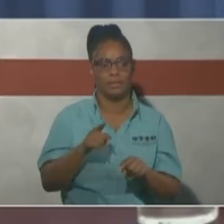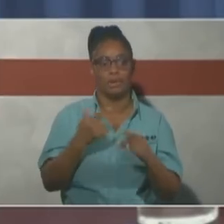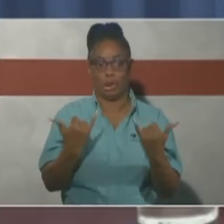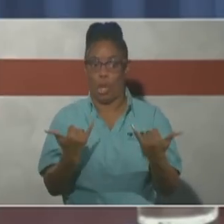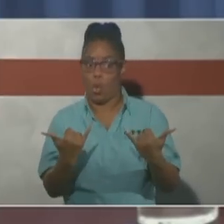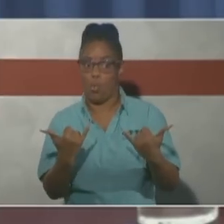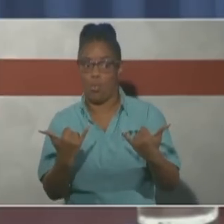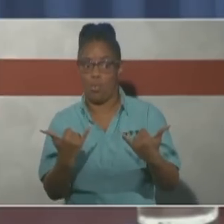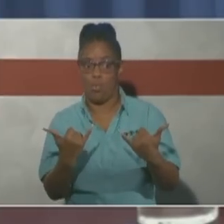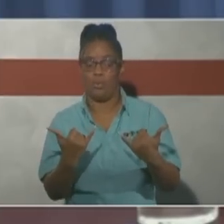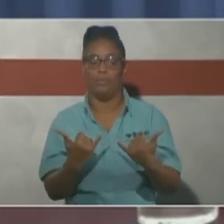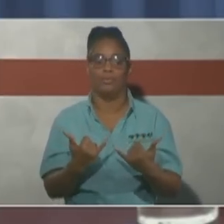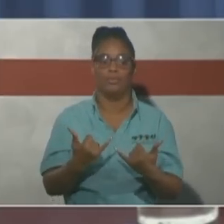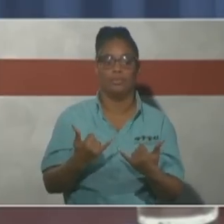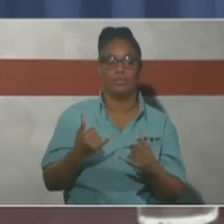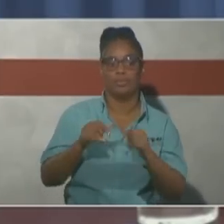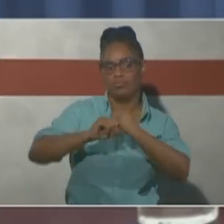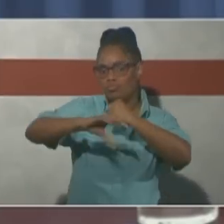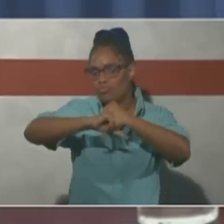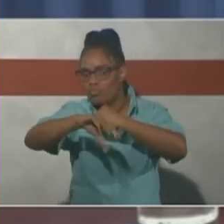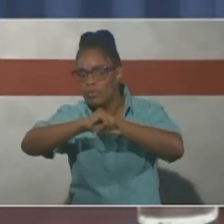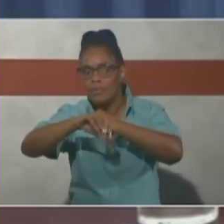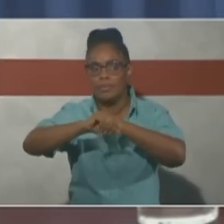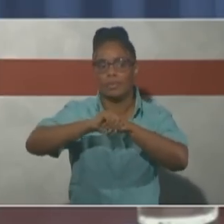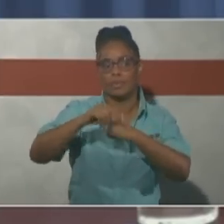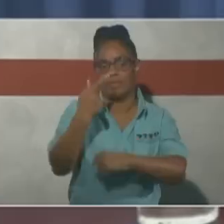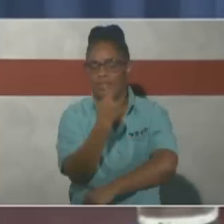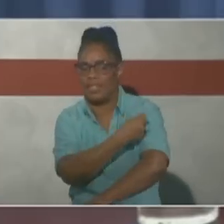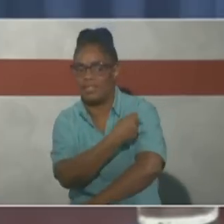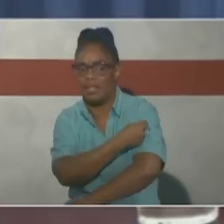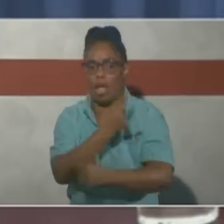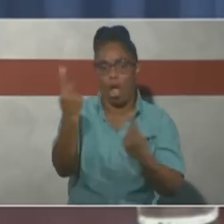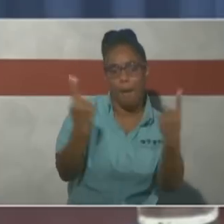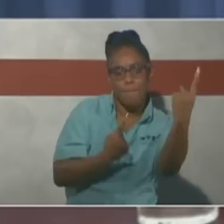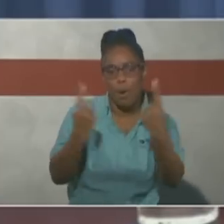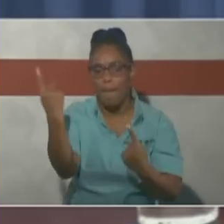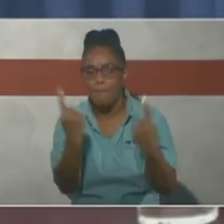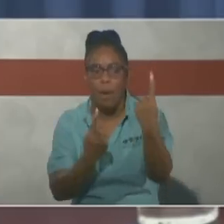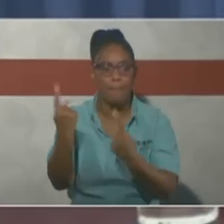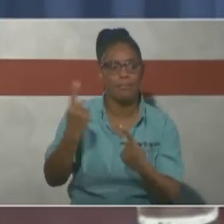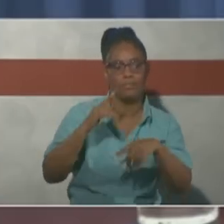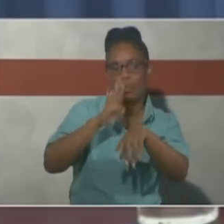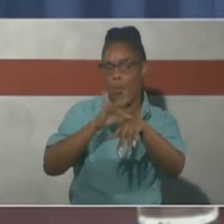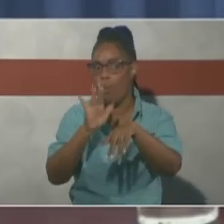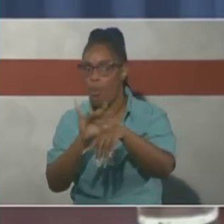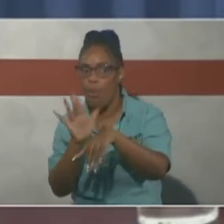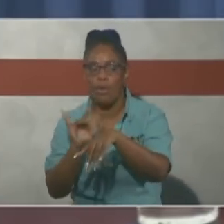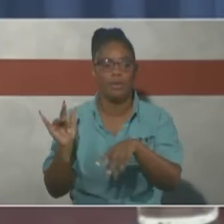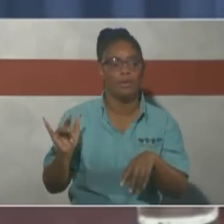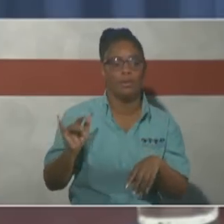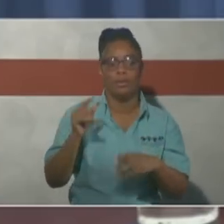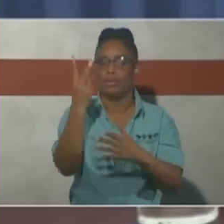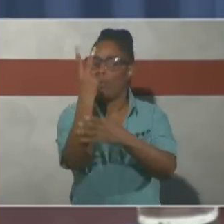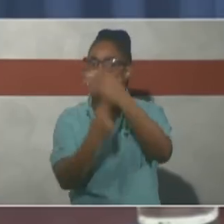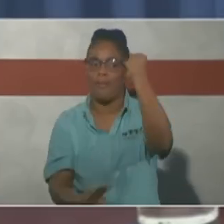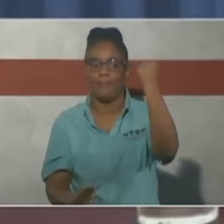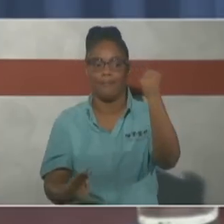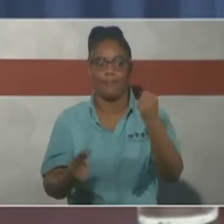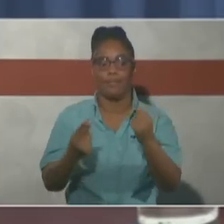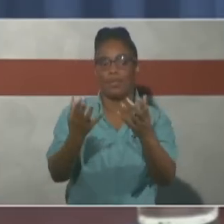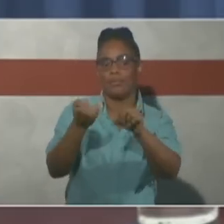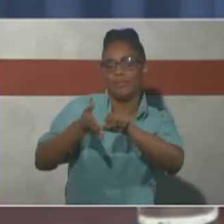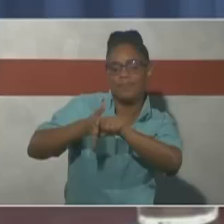We are concerned not only about COVID. The current vaccination drive is targeted against